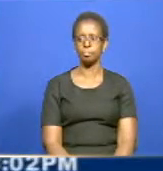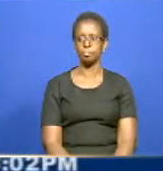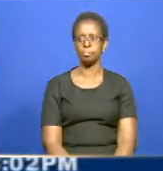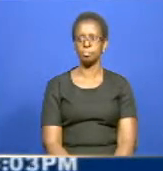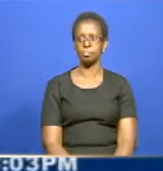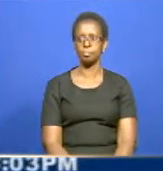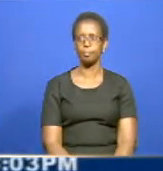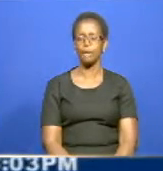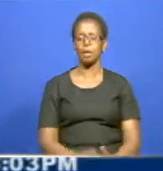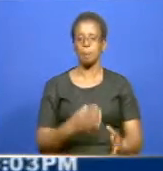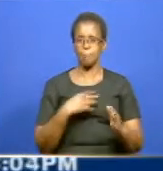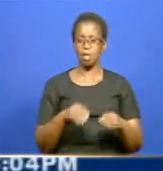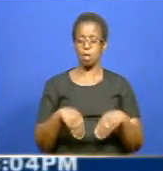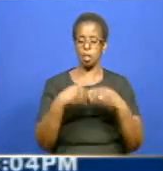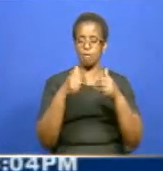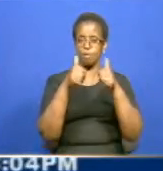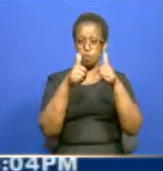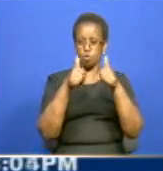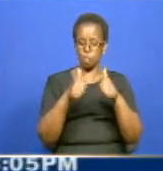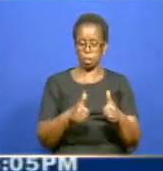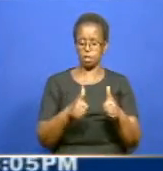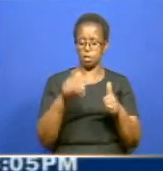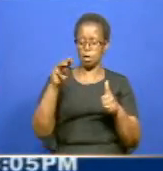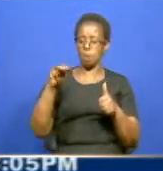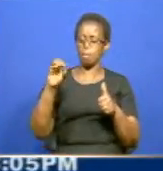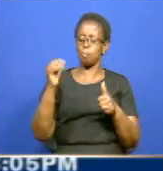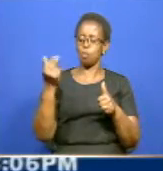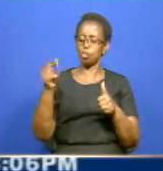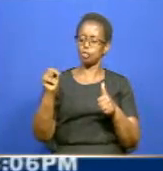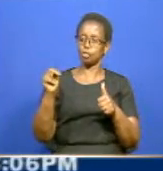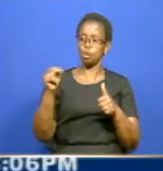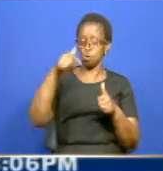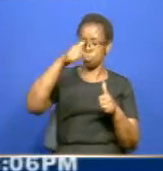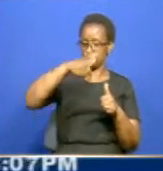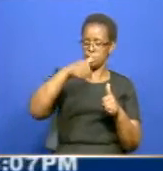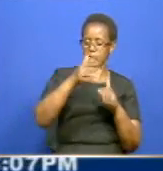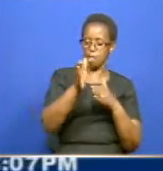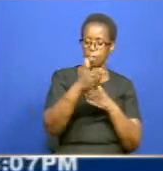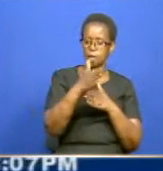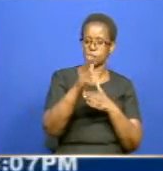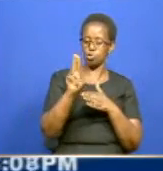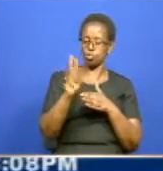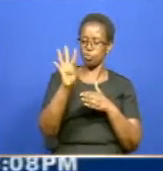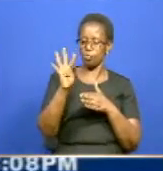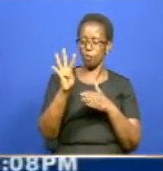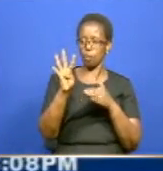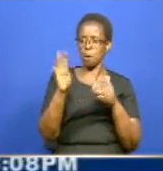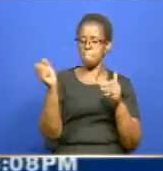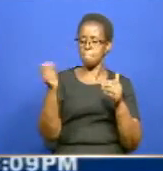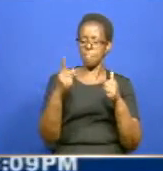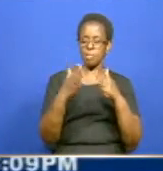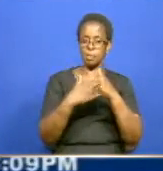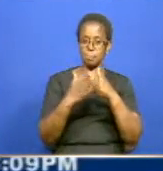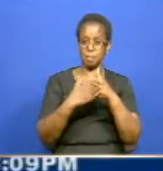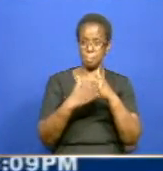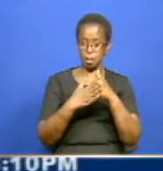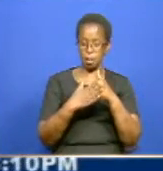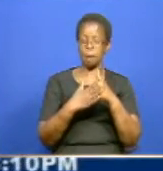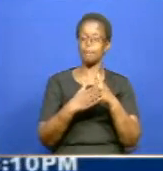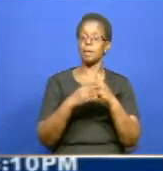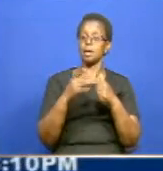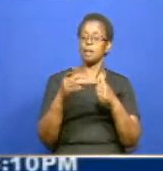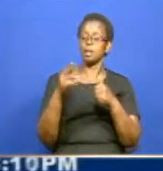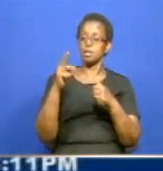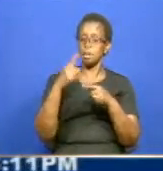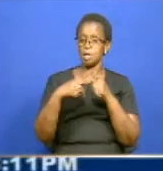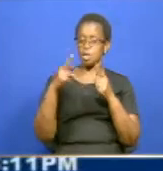to give notice of the following motion today, Thursday, the 24th of September 2020, that the Senate adopts the report